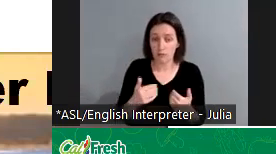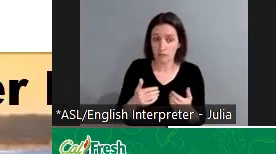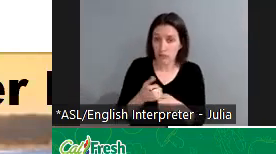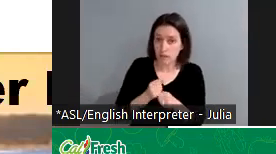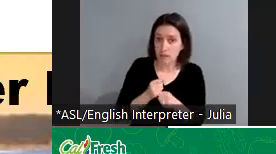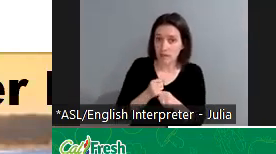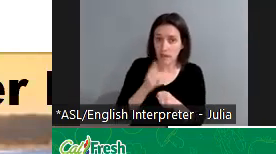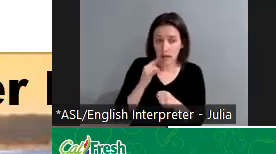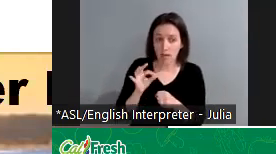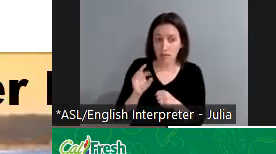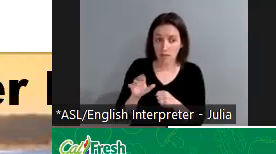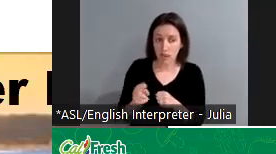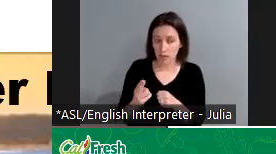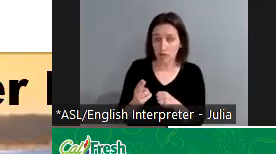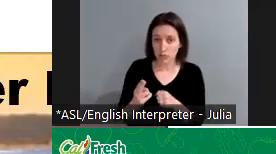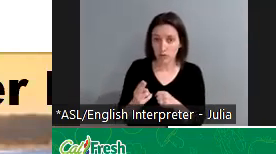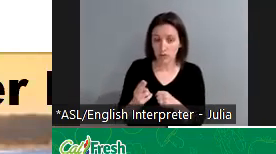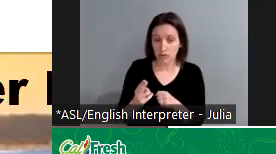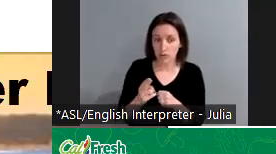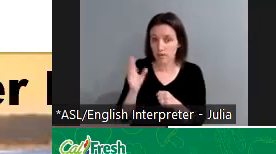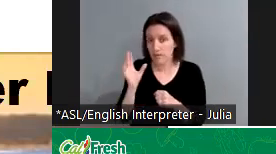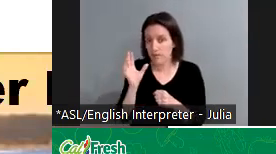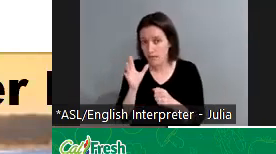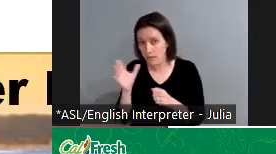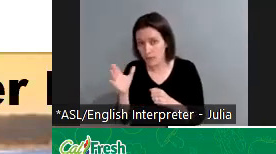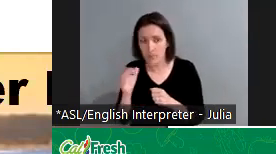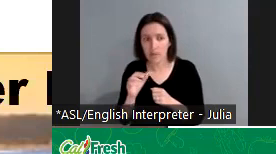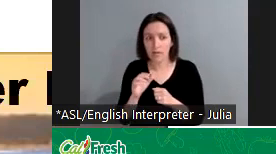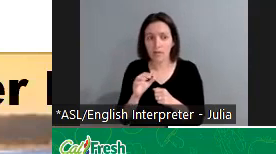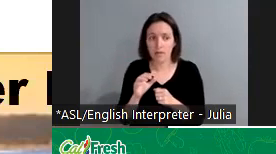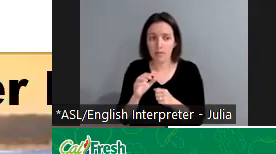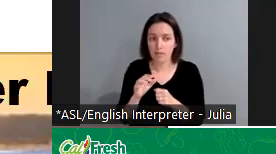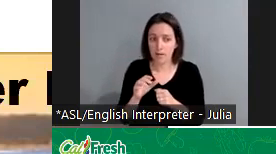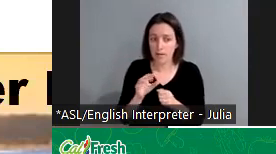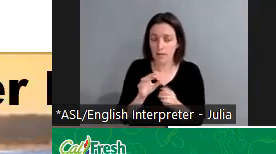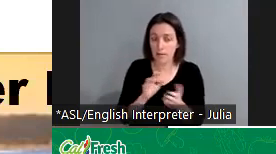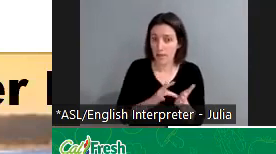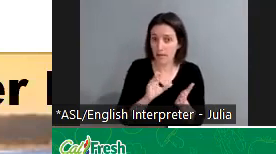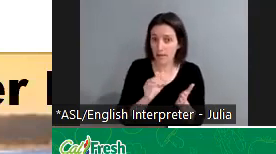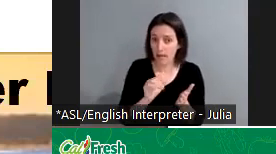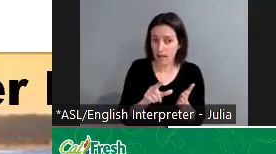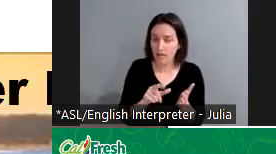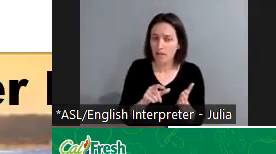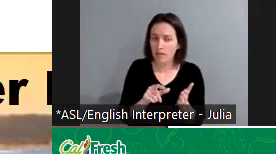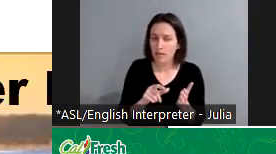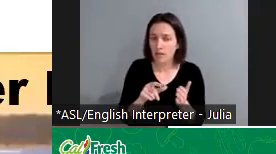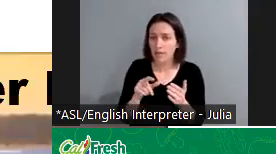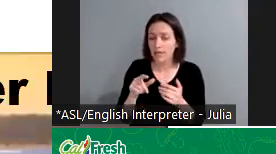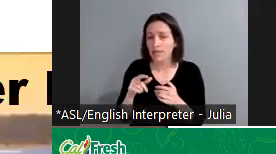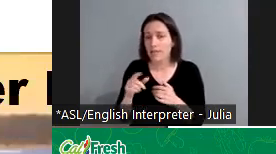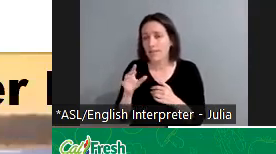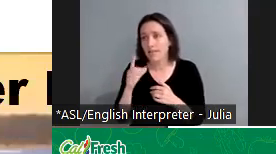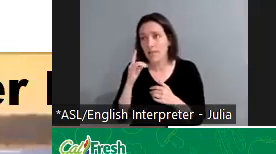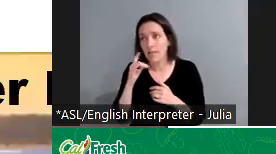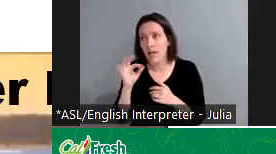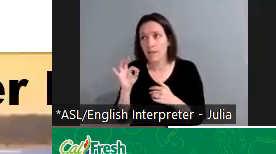case, but Medi-Cal on their father's case, the mailing address in the CalFresh case will take priority, and that is where their